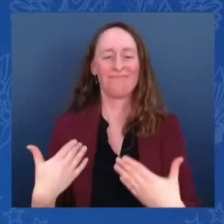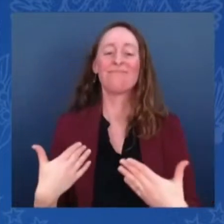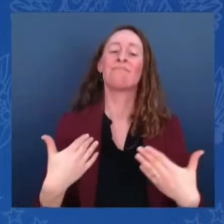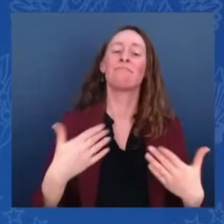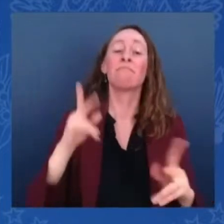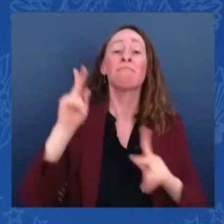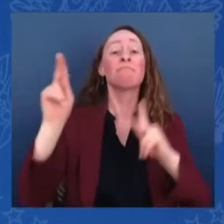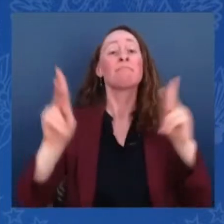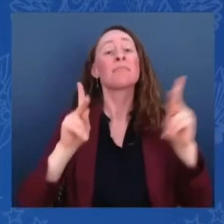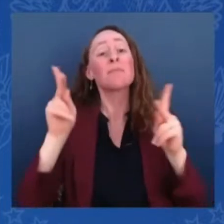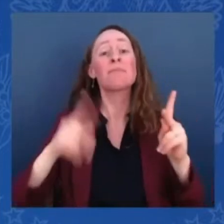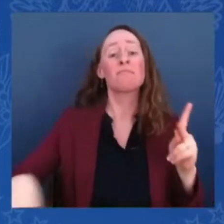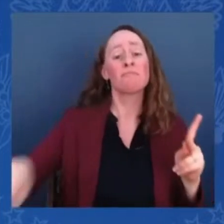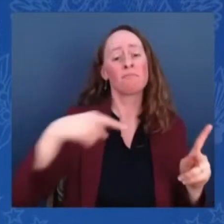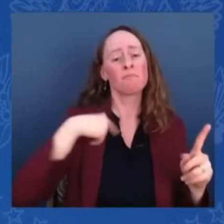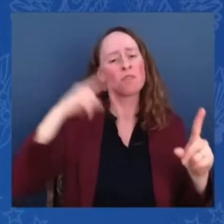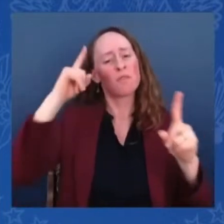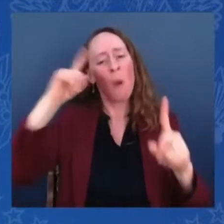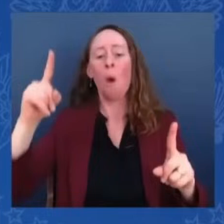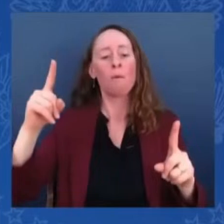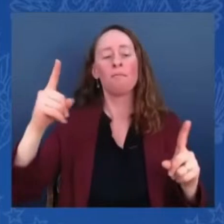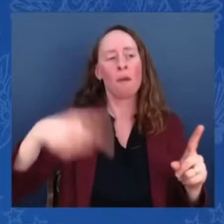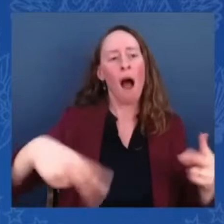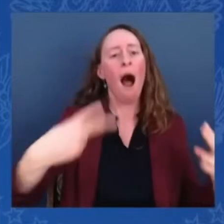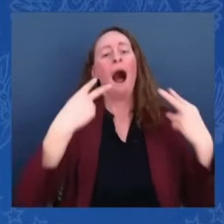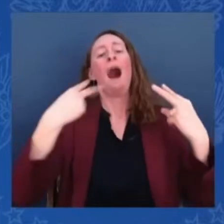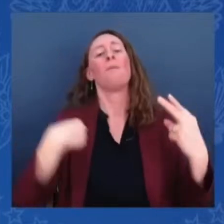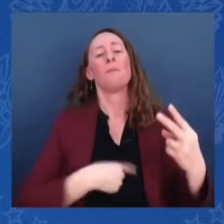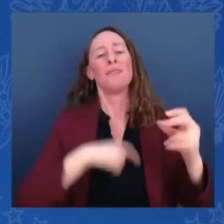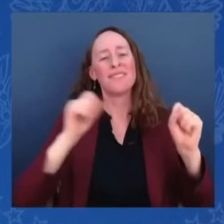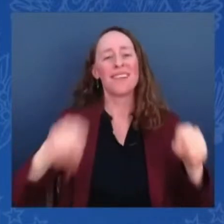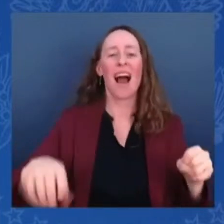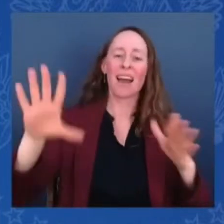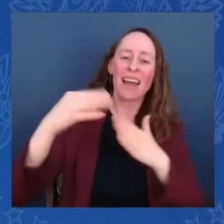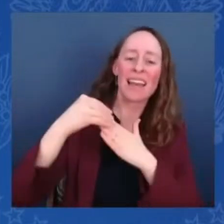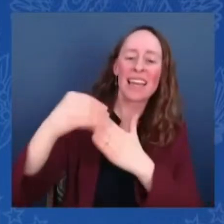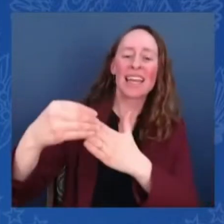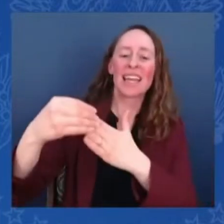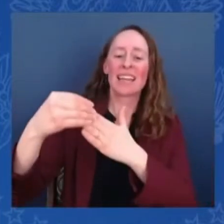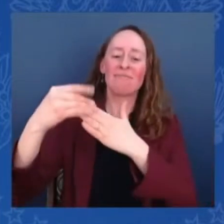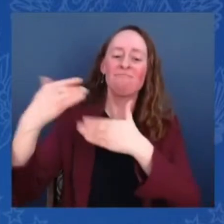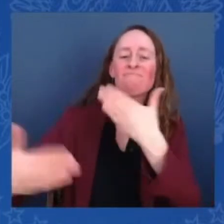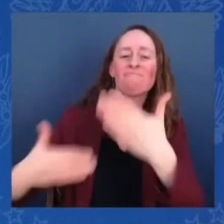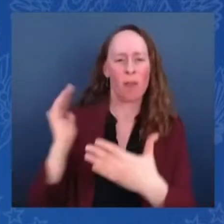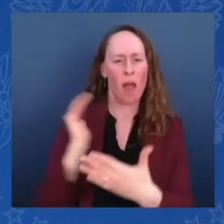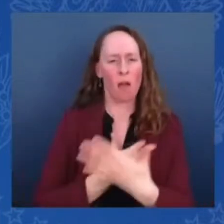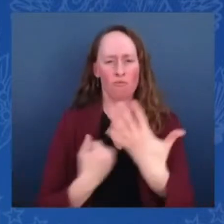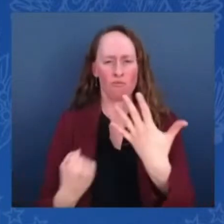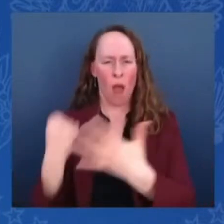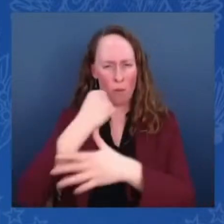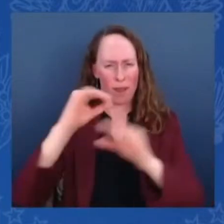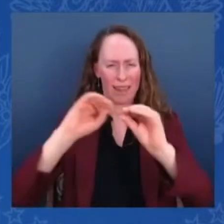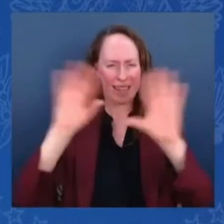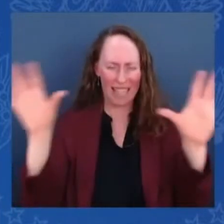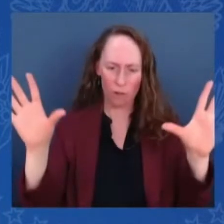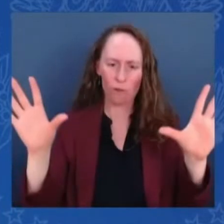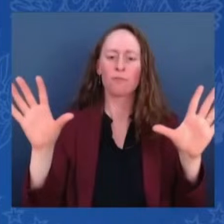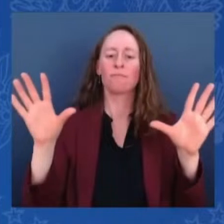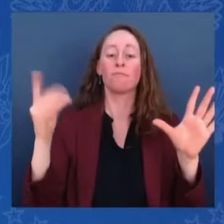other generational priorities. When I took office, we were no longer part of the International Climate